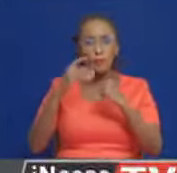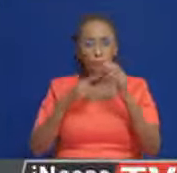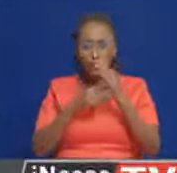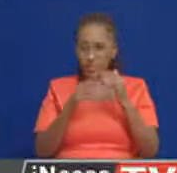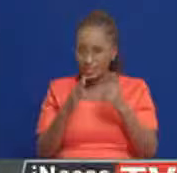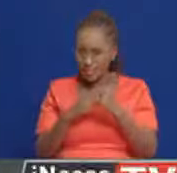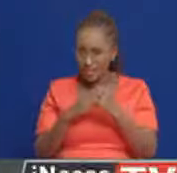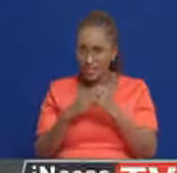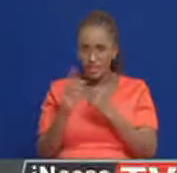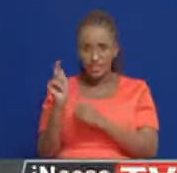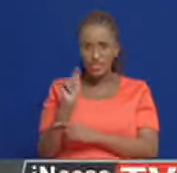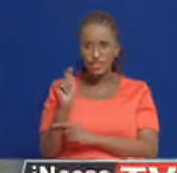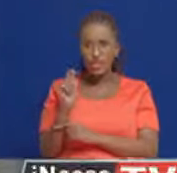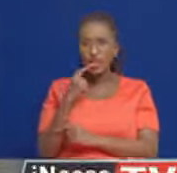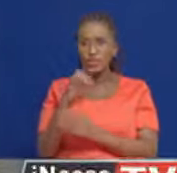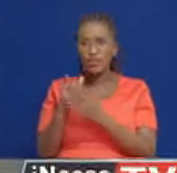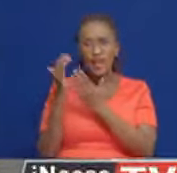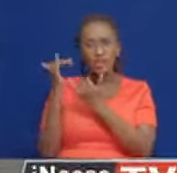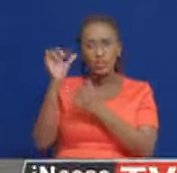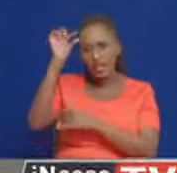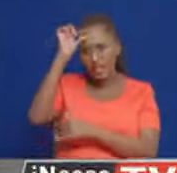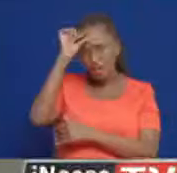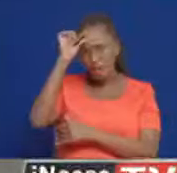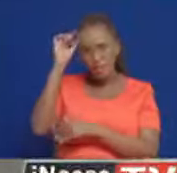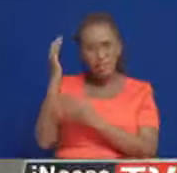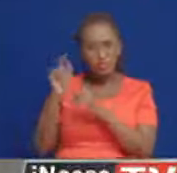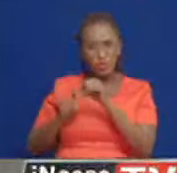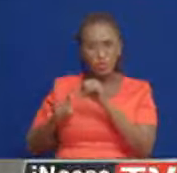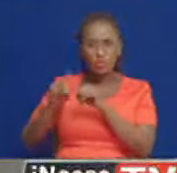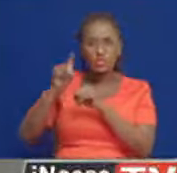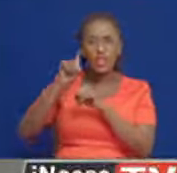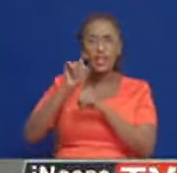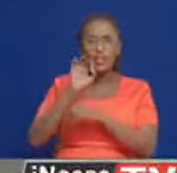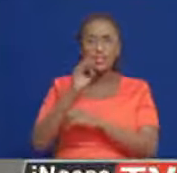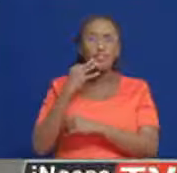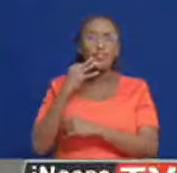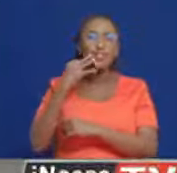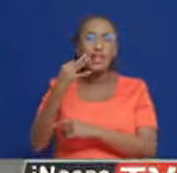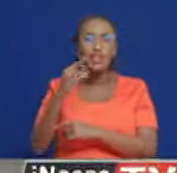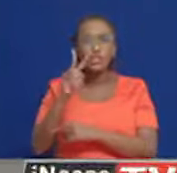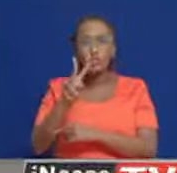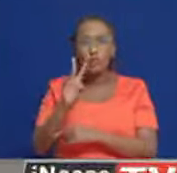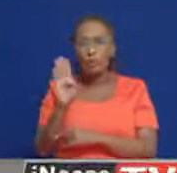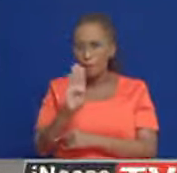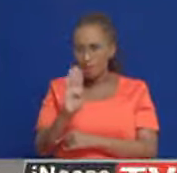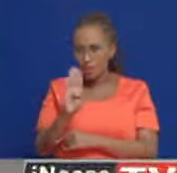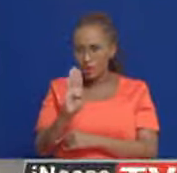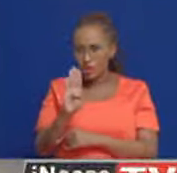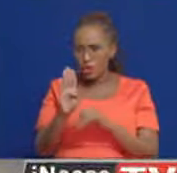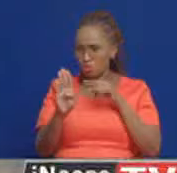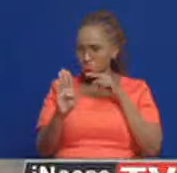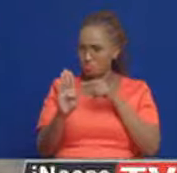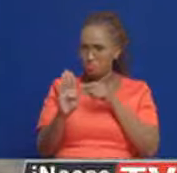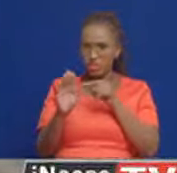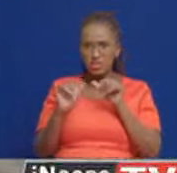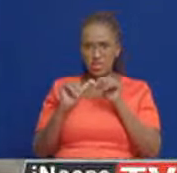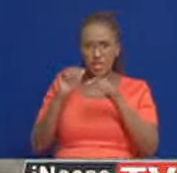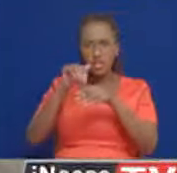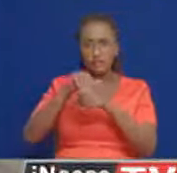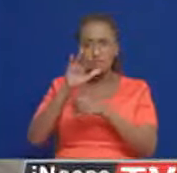that the government expects to raise 302 billion with these measures in the